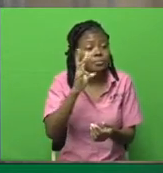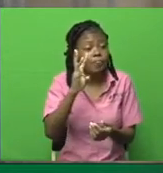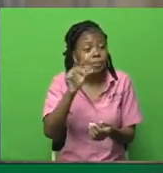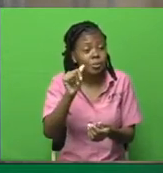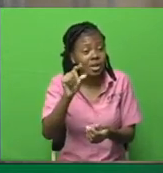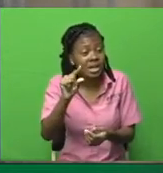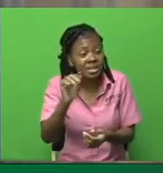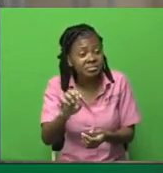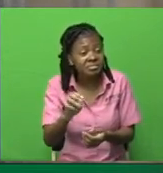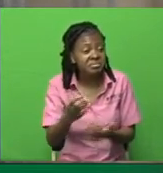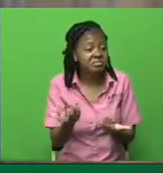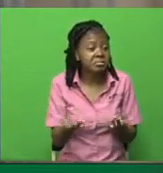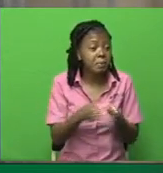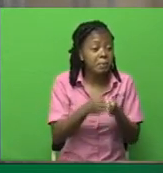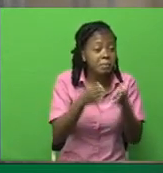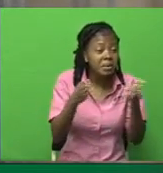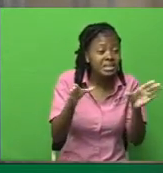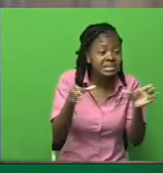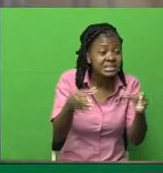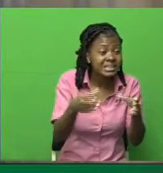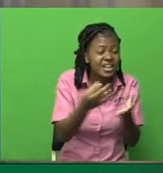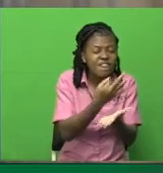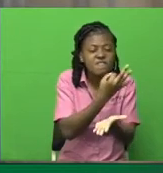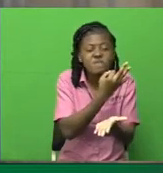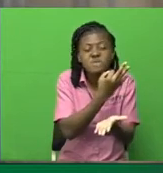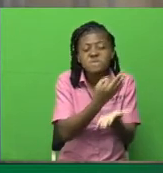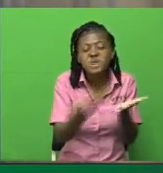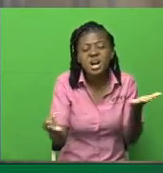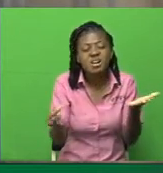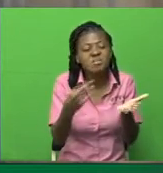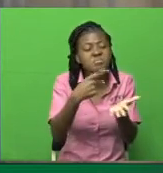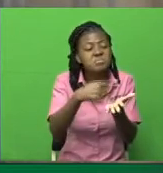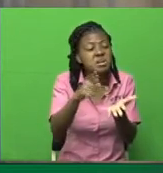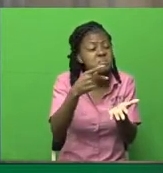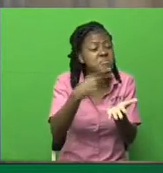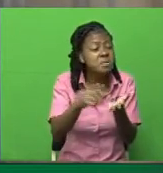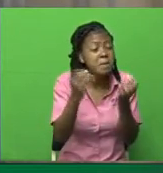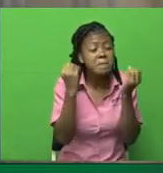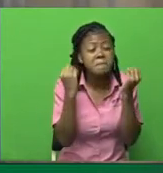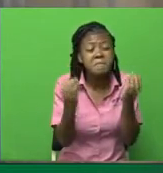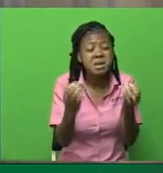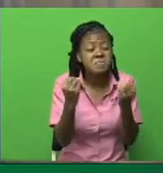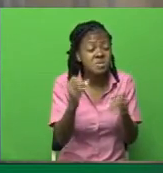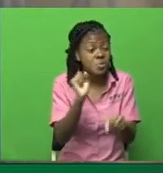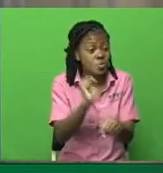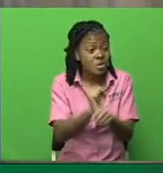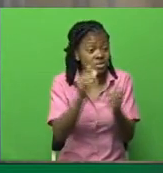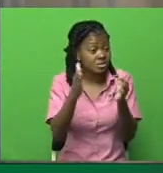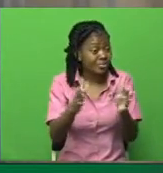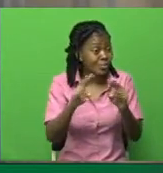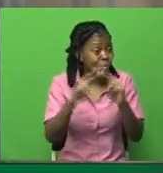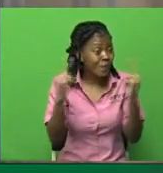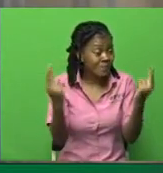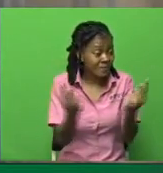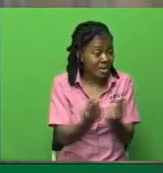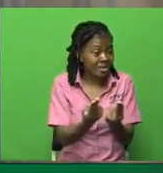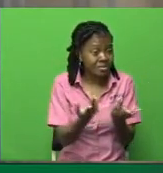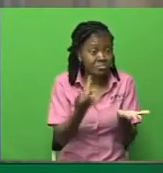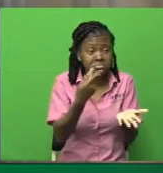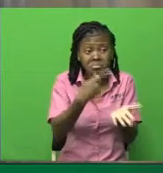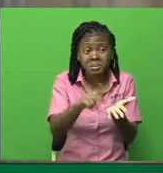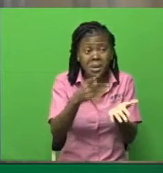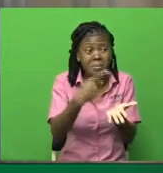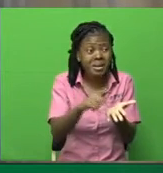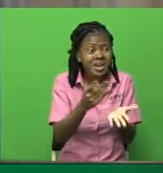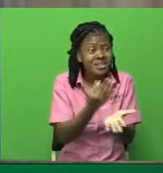with every public sector and public service Trade union and Association they failed to do that all except